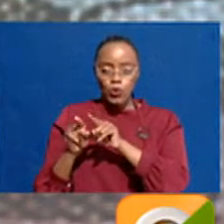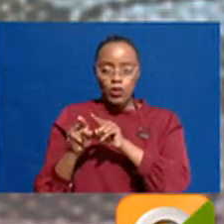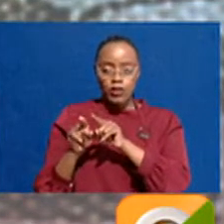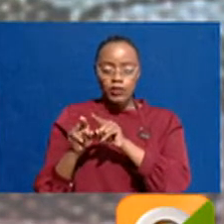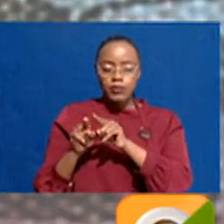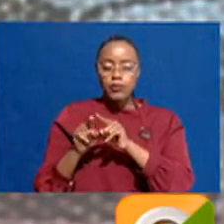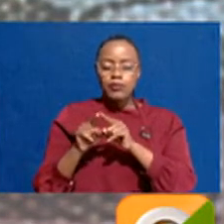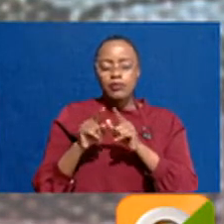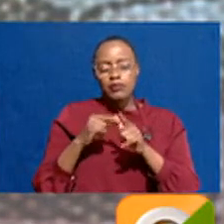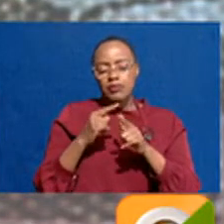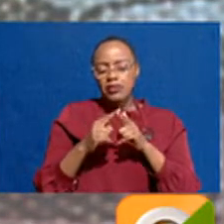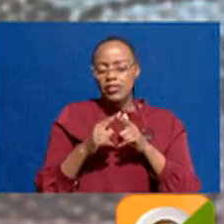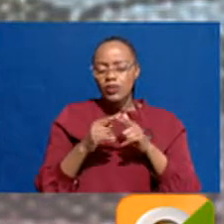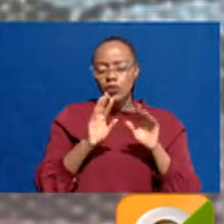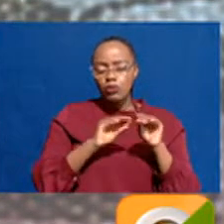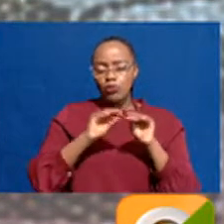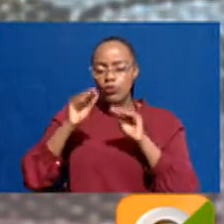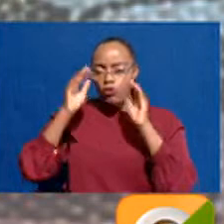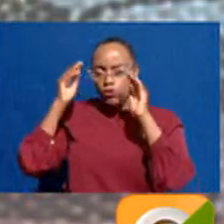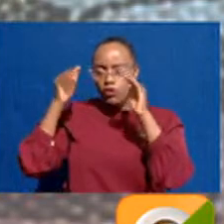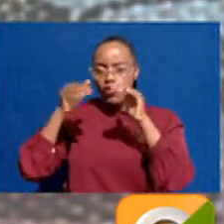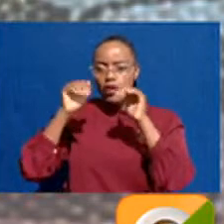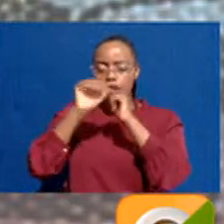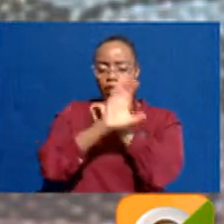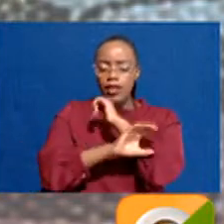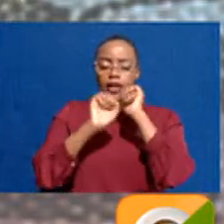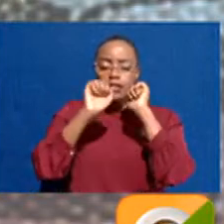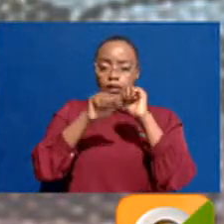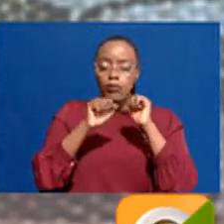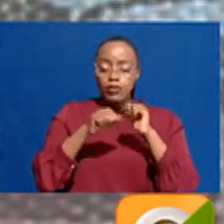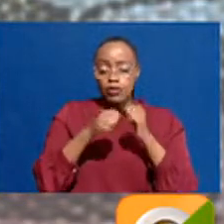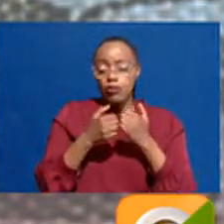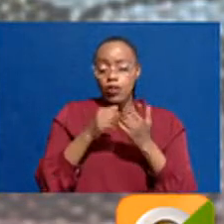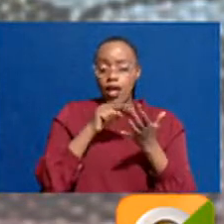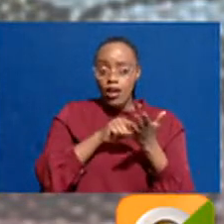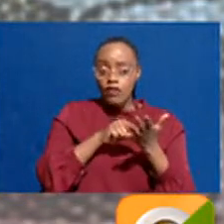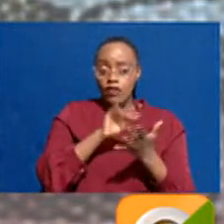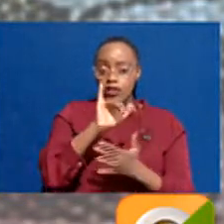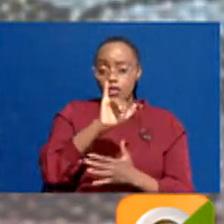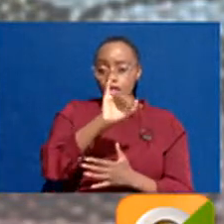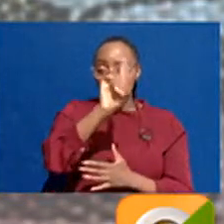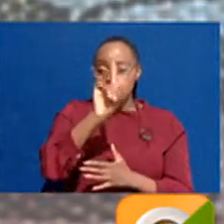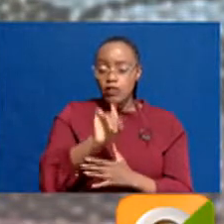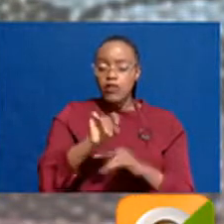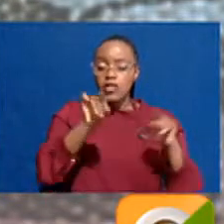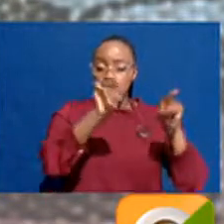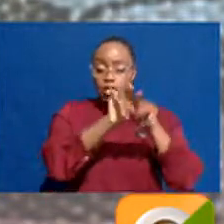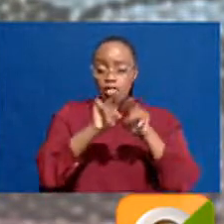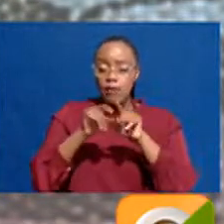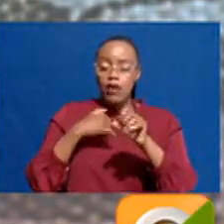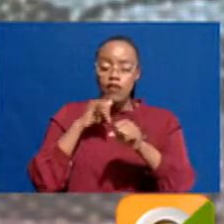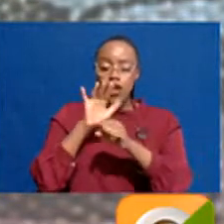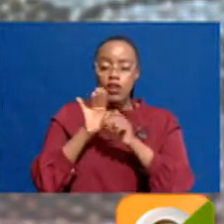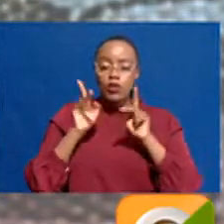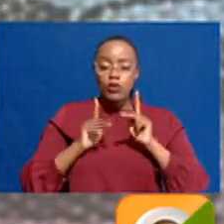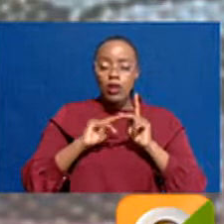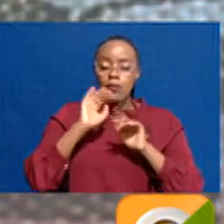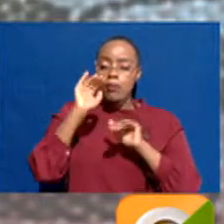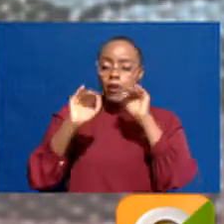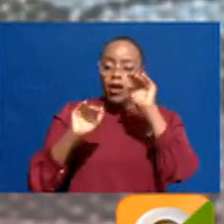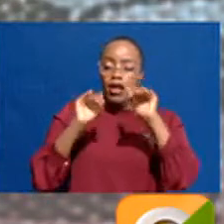And it goes back to, can the country afford? And in fact, a lot of people have asked, why are we